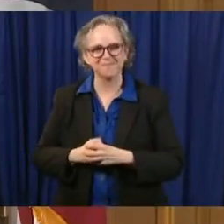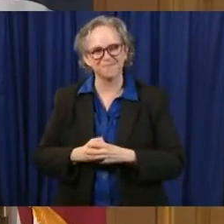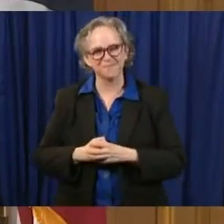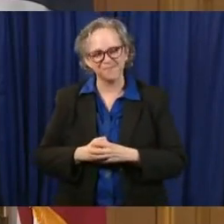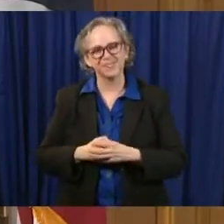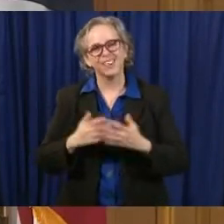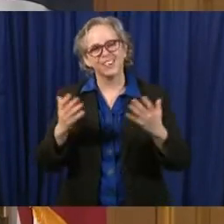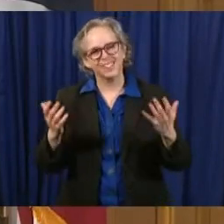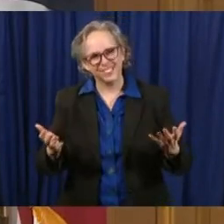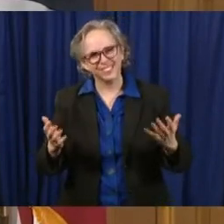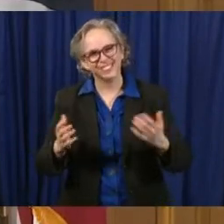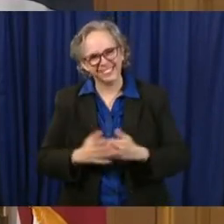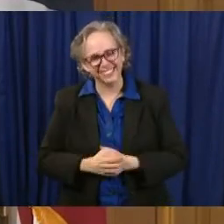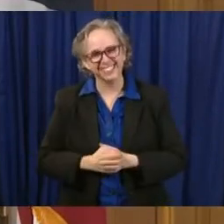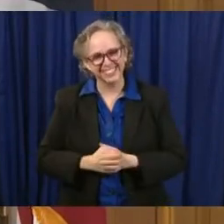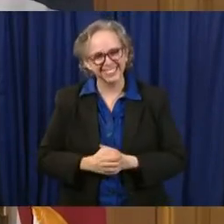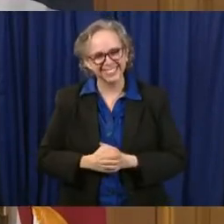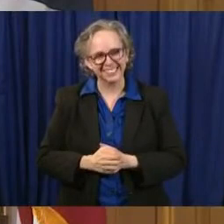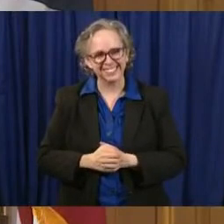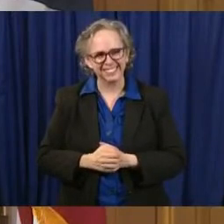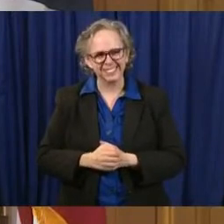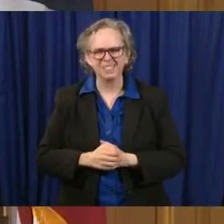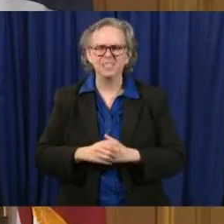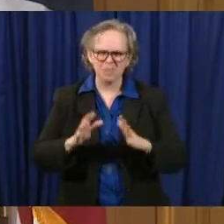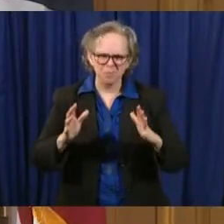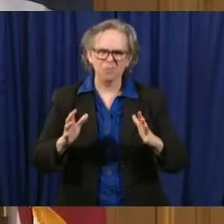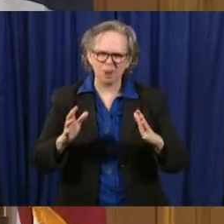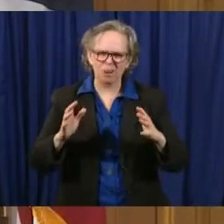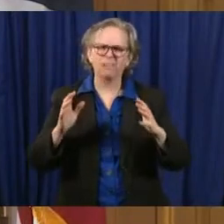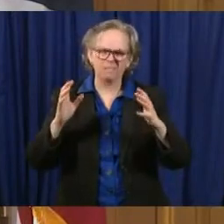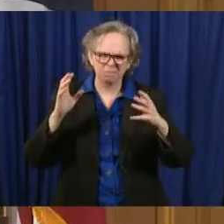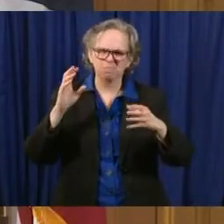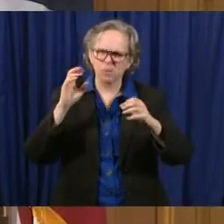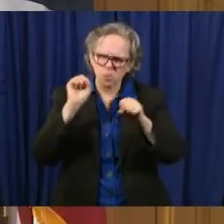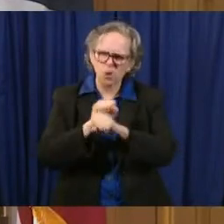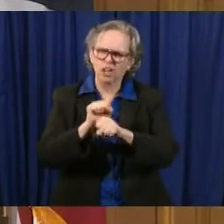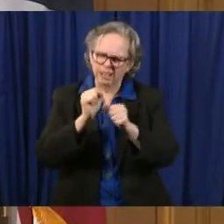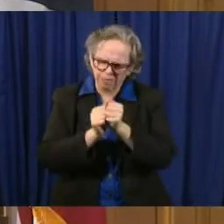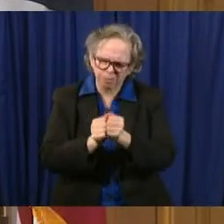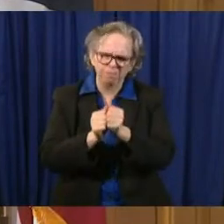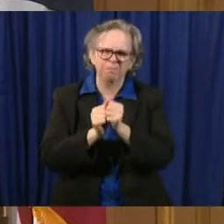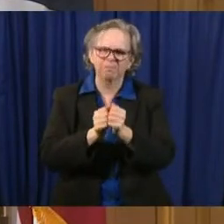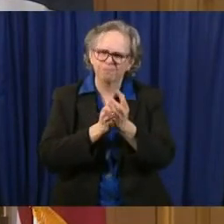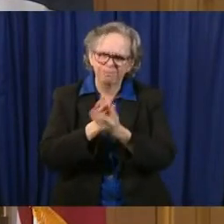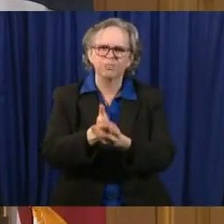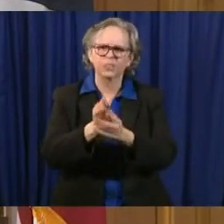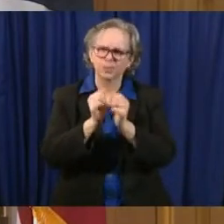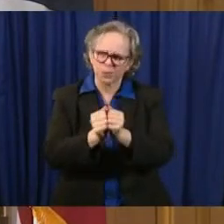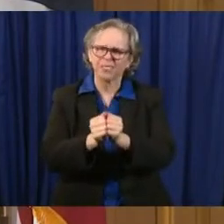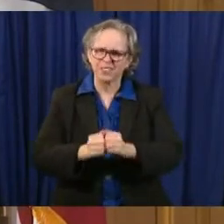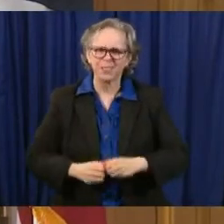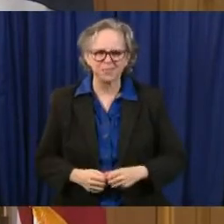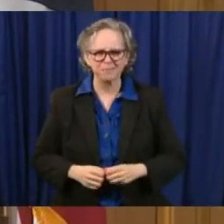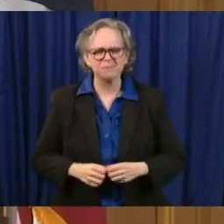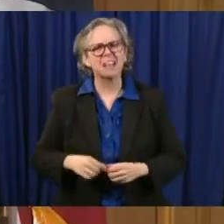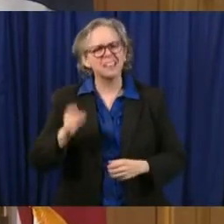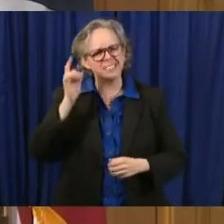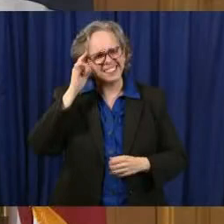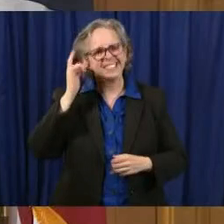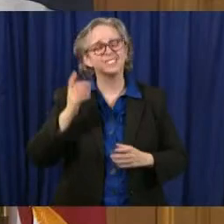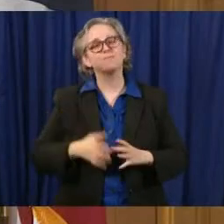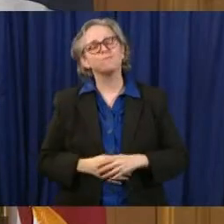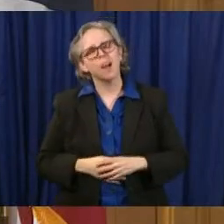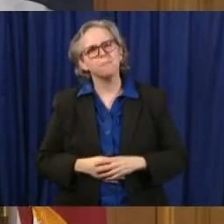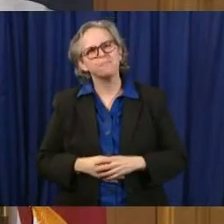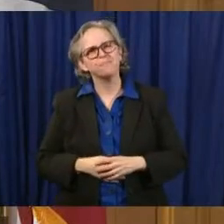So, you know, we're going to all work our way through this. And so I think that no one should look at this as,